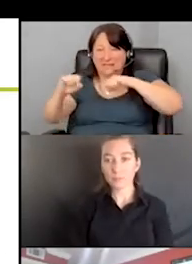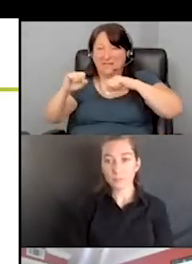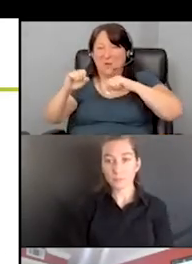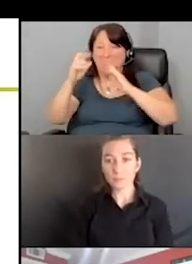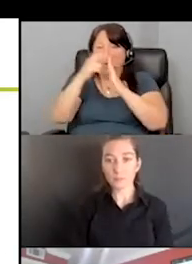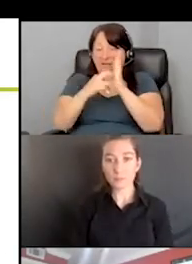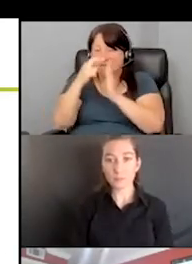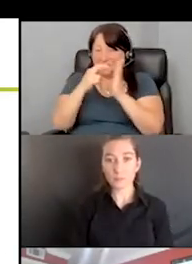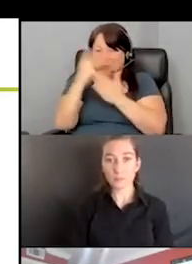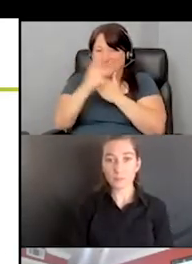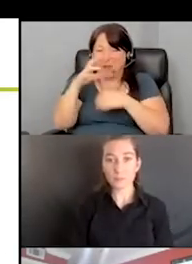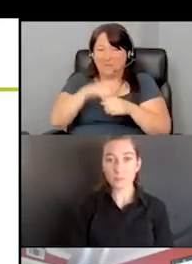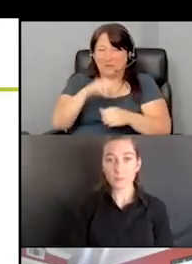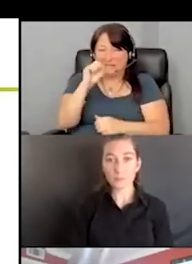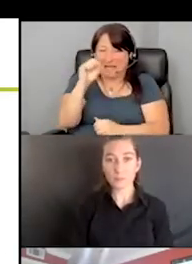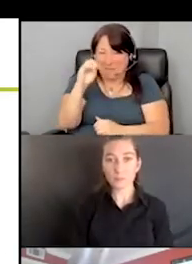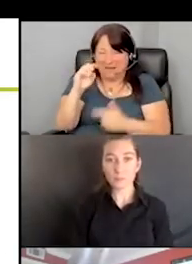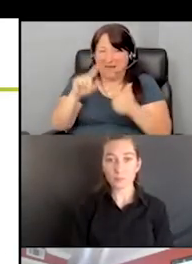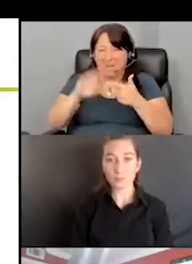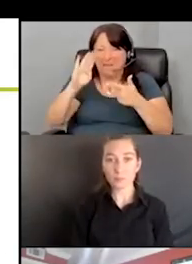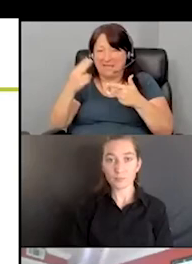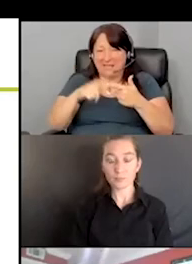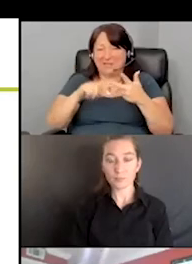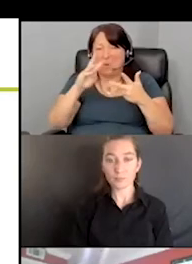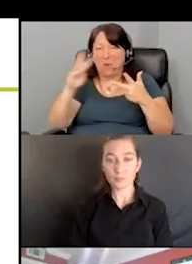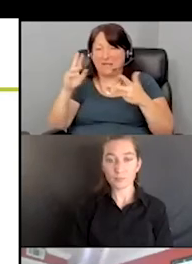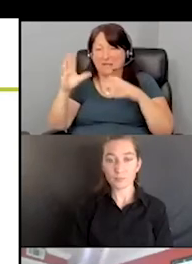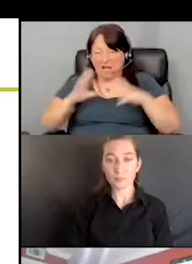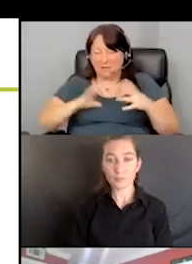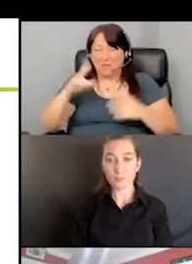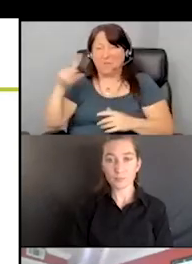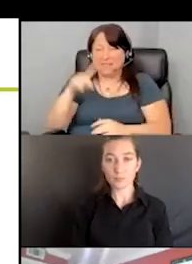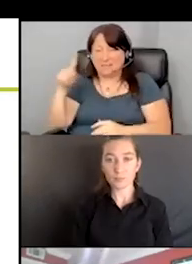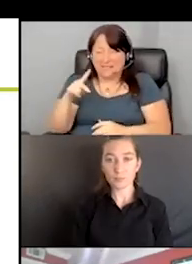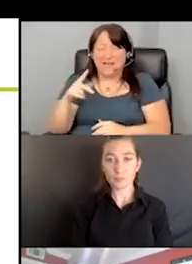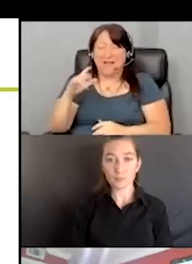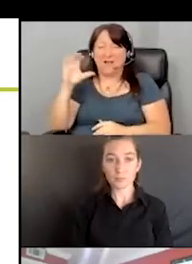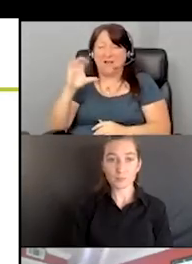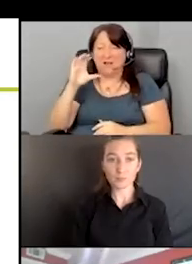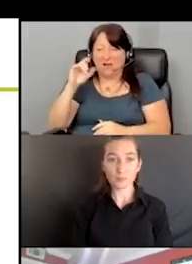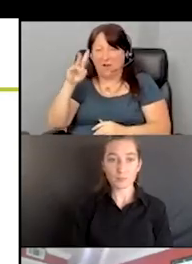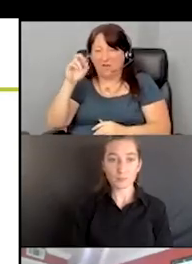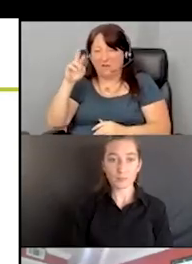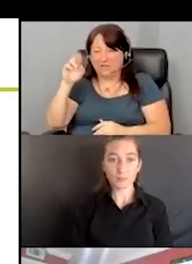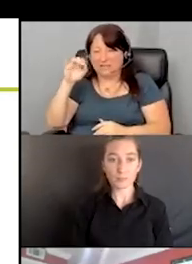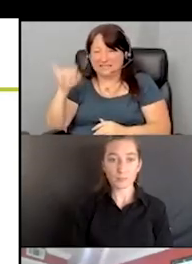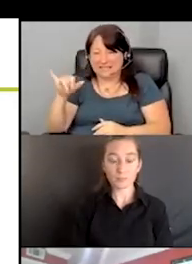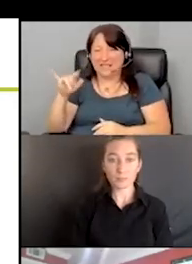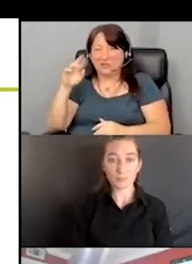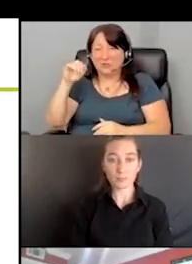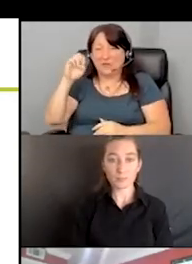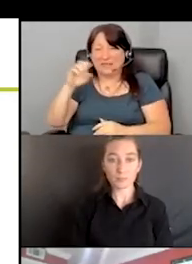including Santa Monica, Beverly Hills, West Hollywood, Pasadena, Culver City, Torrance, and LA. And I want to thank you